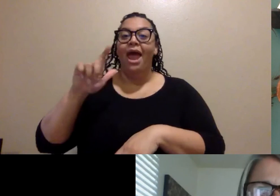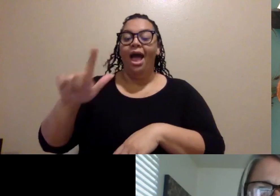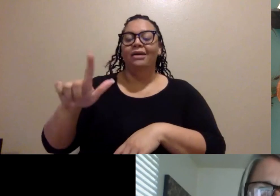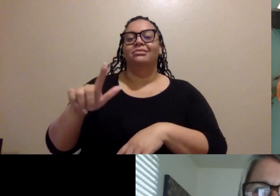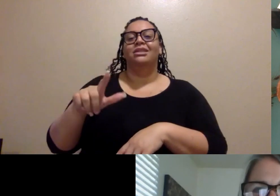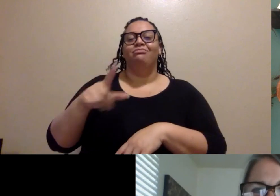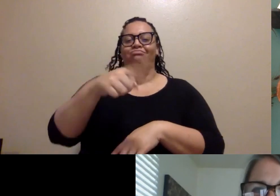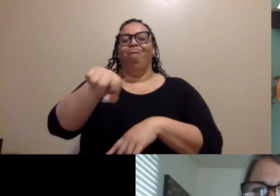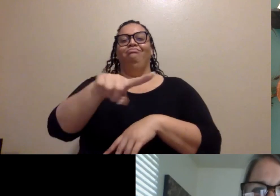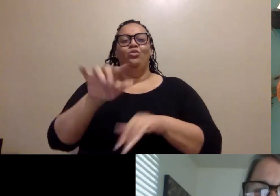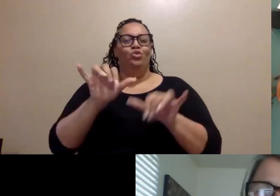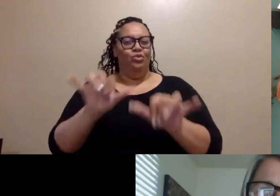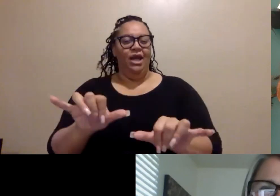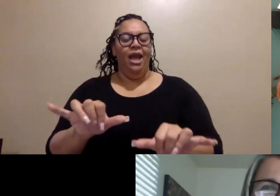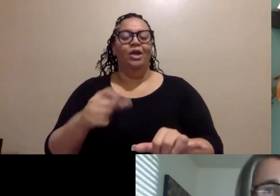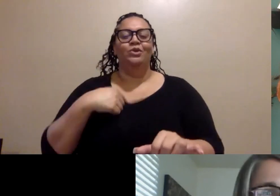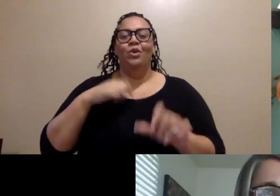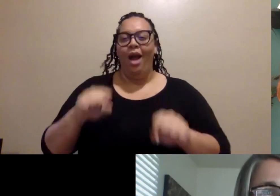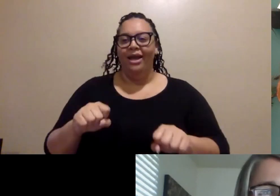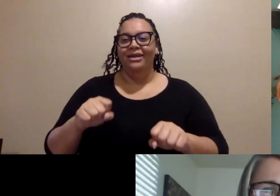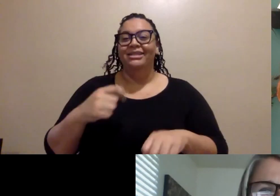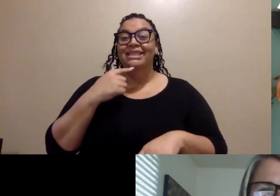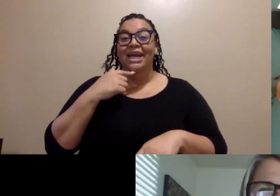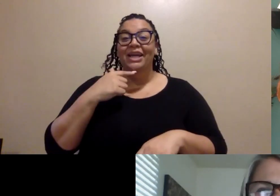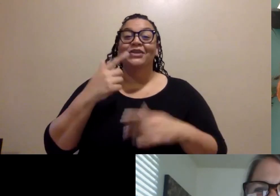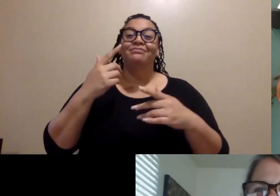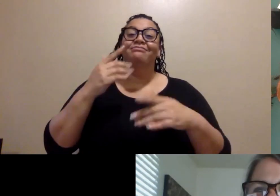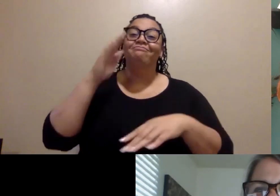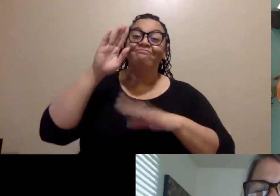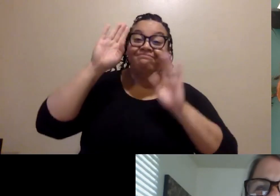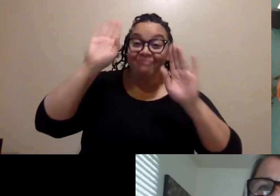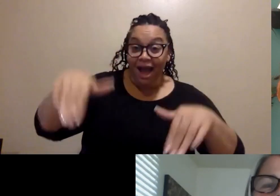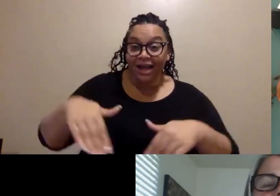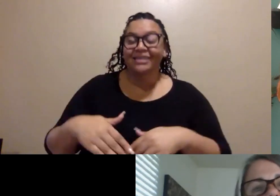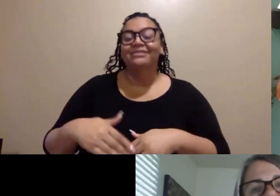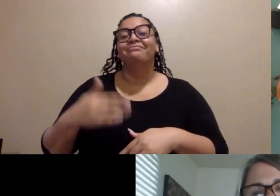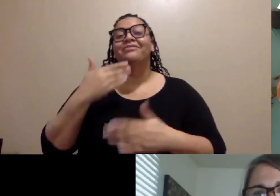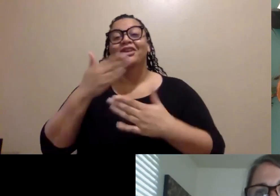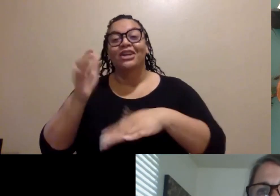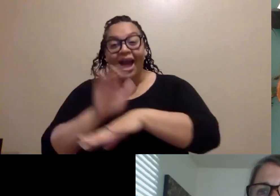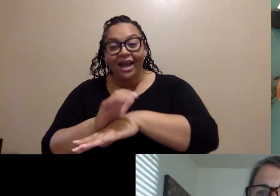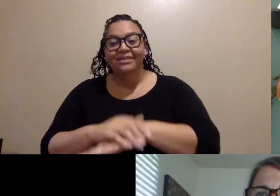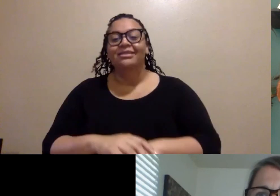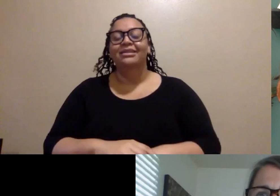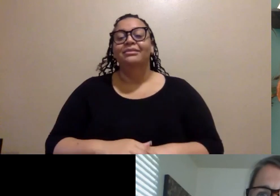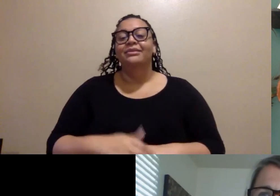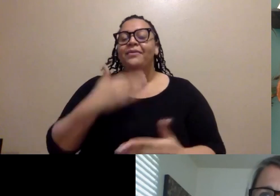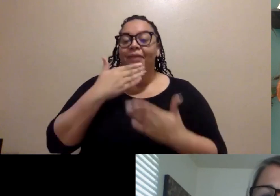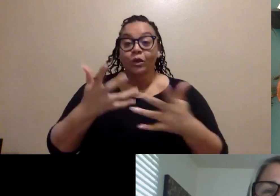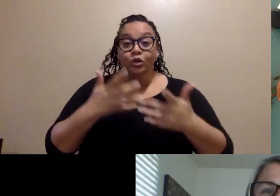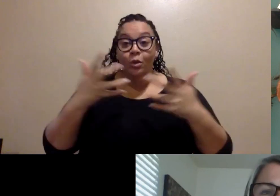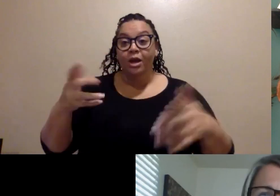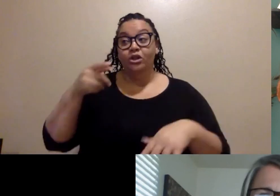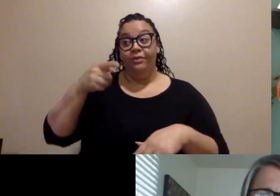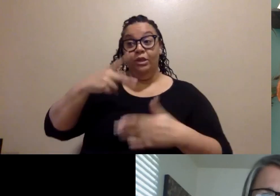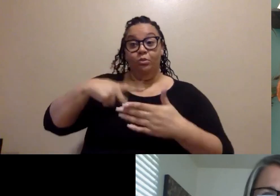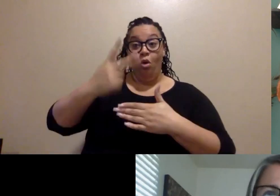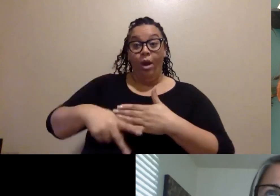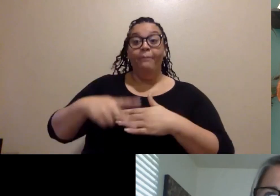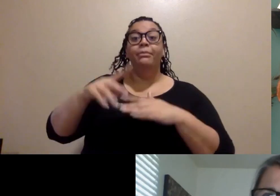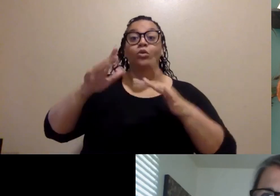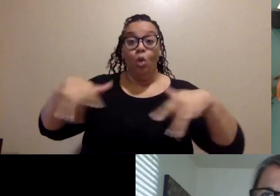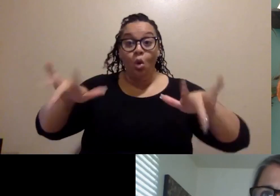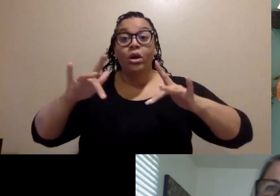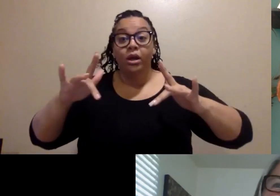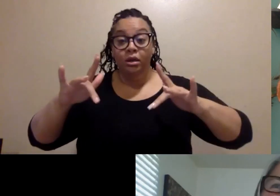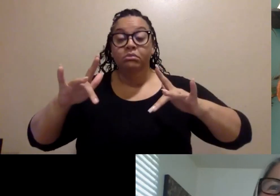so I can say goodbye. And thank you so much. This program has been recorded. It will be available